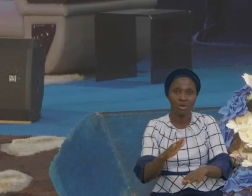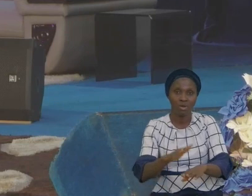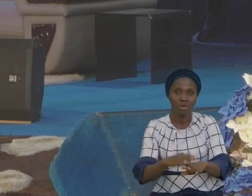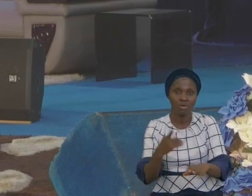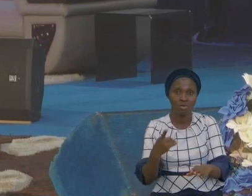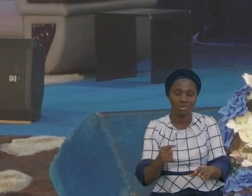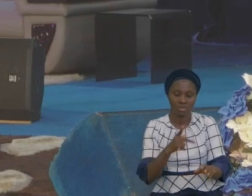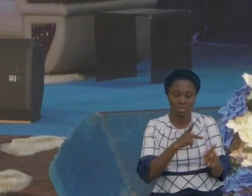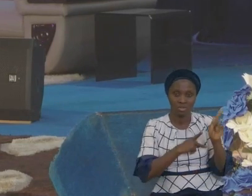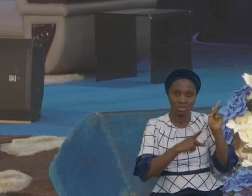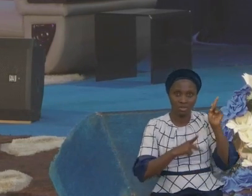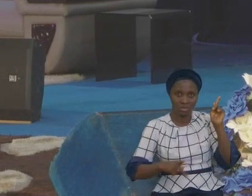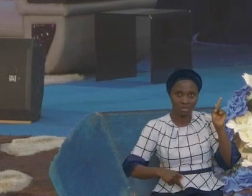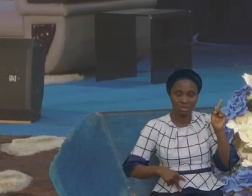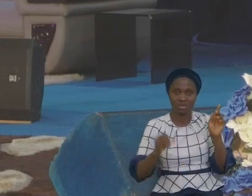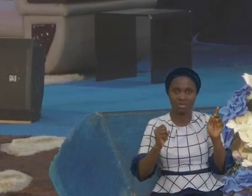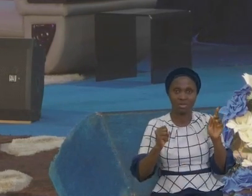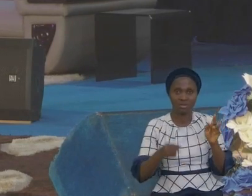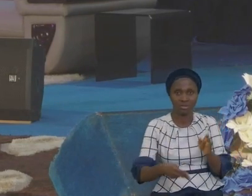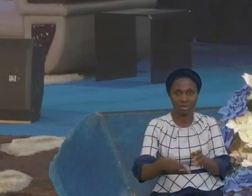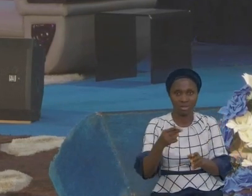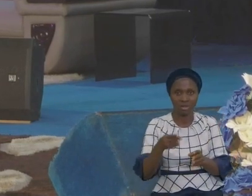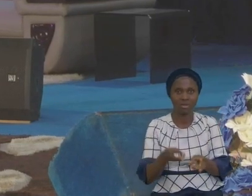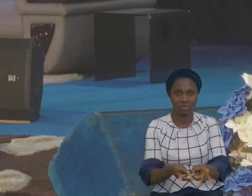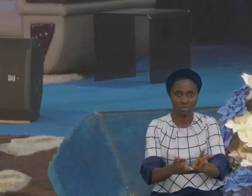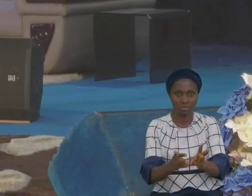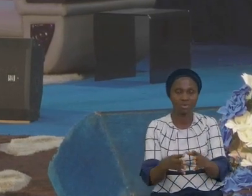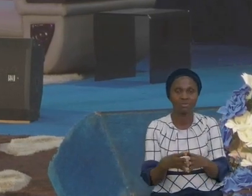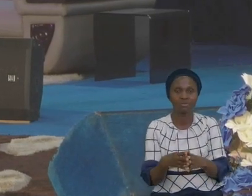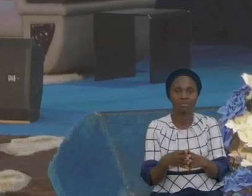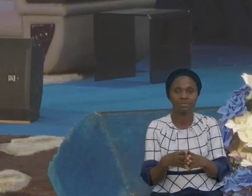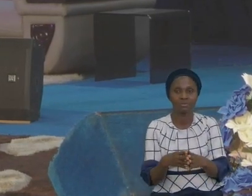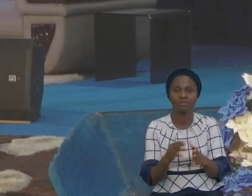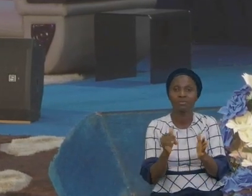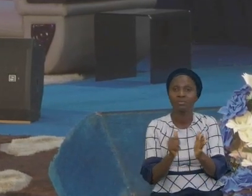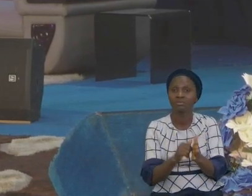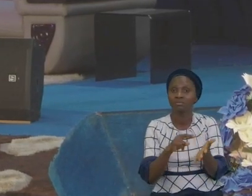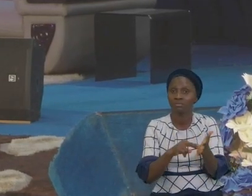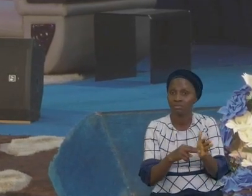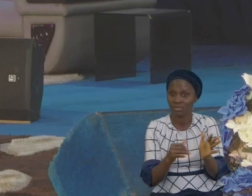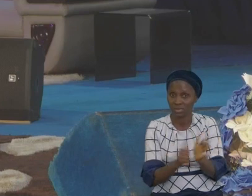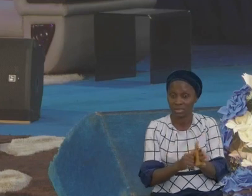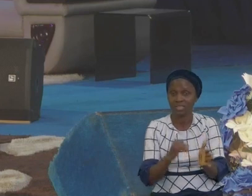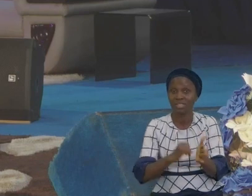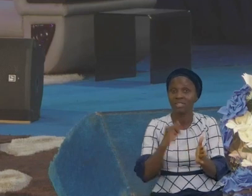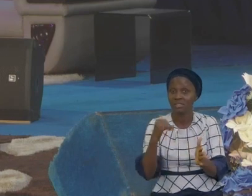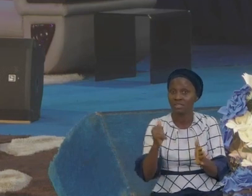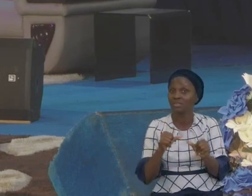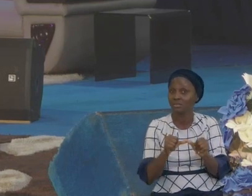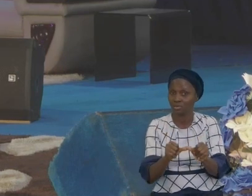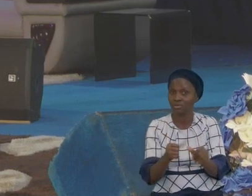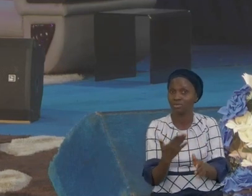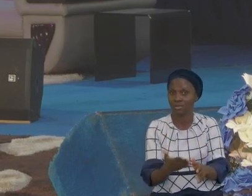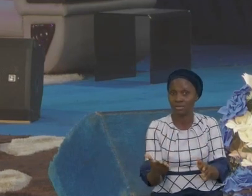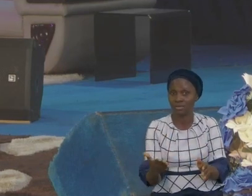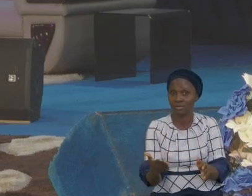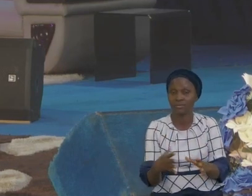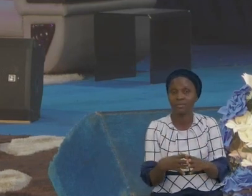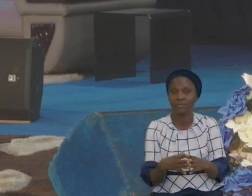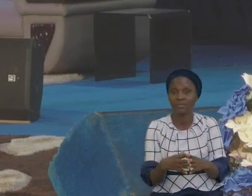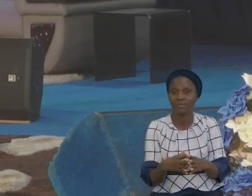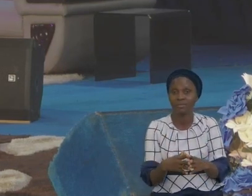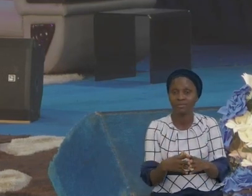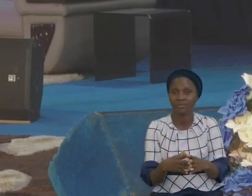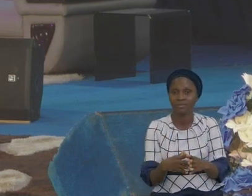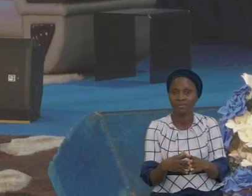That means it's a continuous thing. It's not that I walk forward a little, I walk backwards